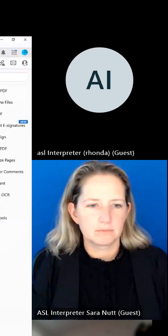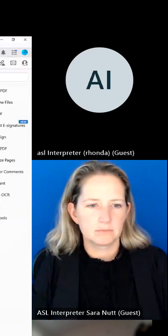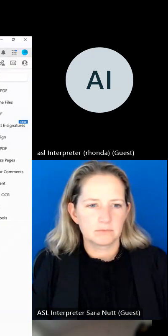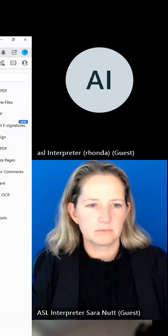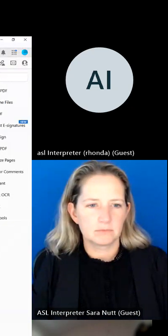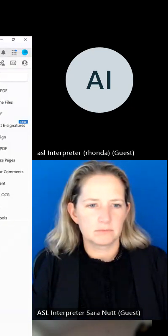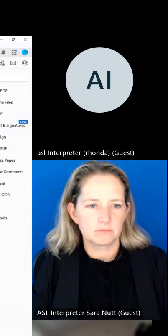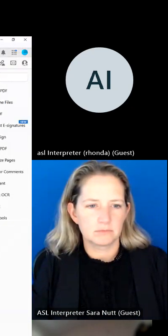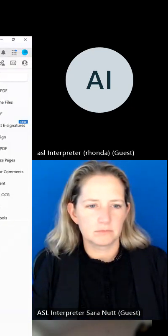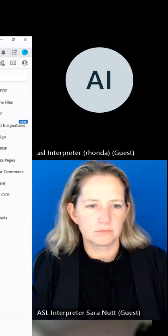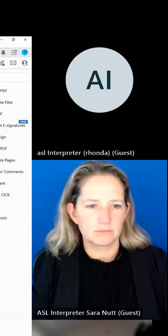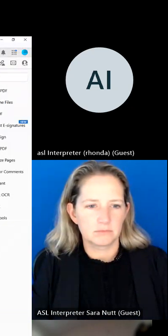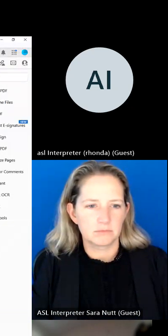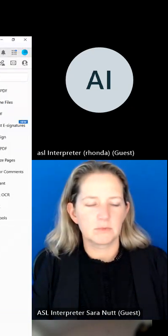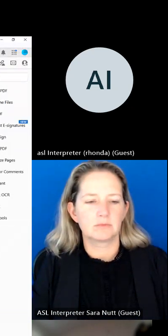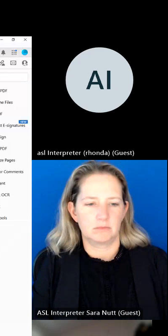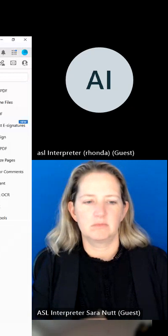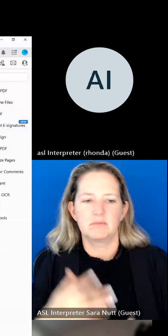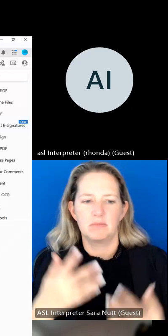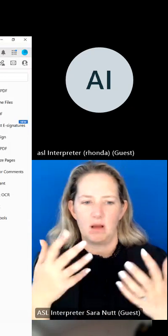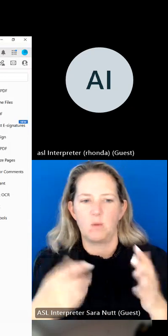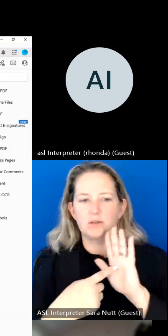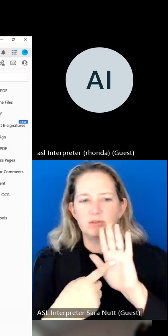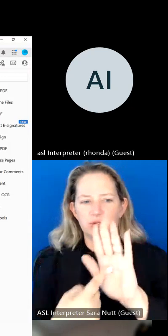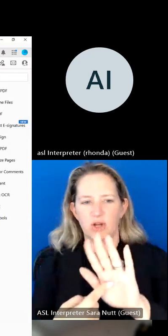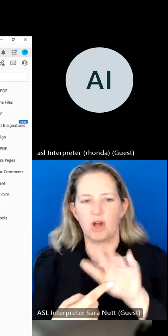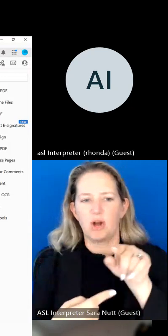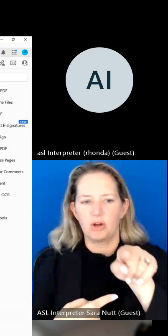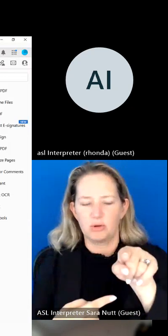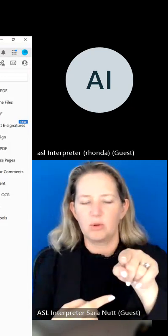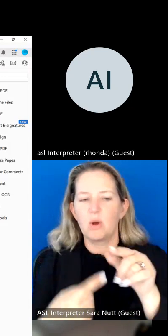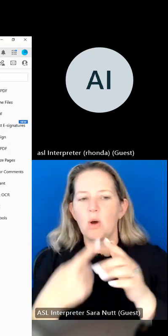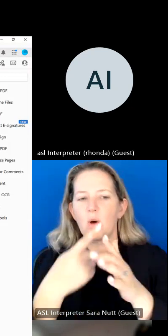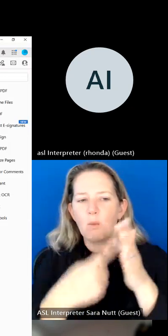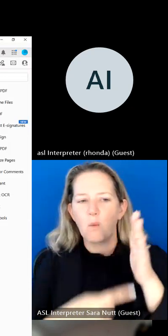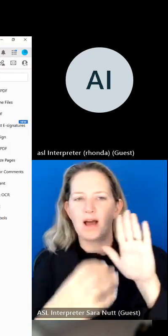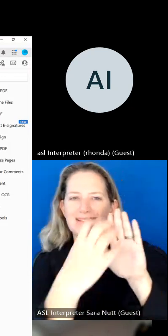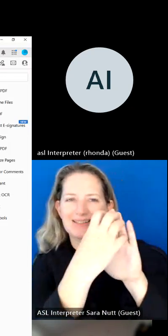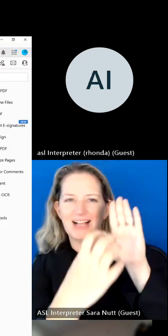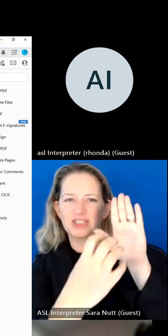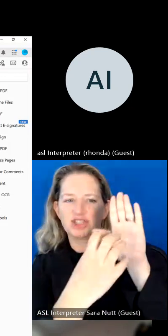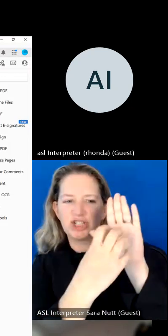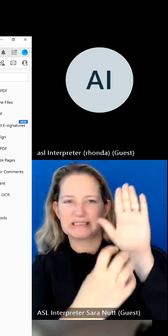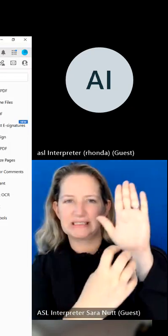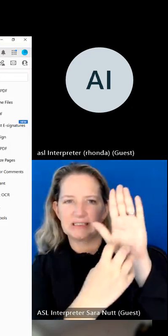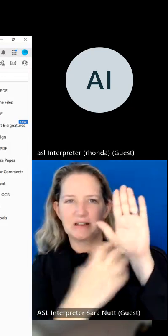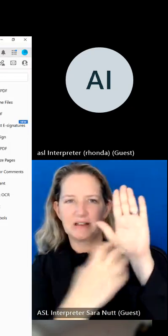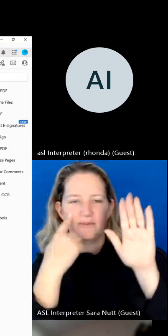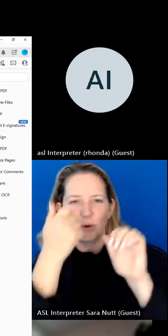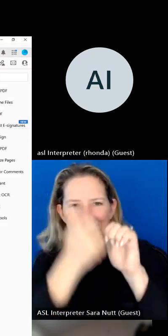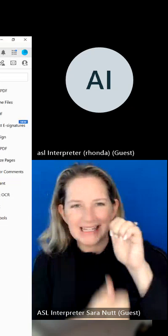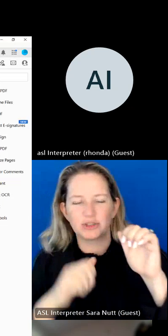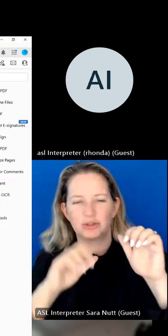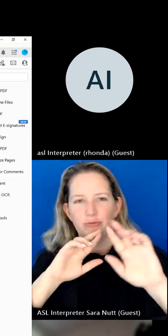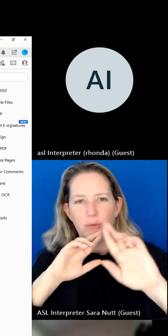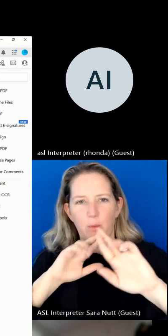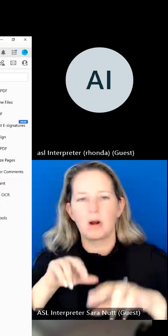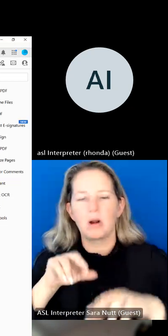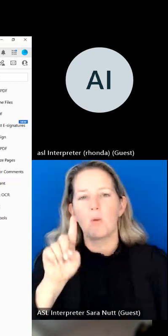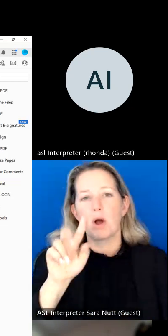that here is the key thing that shows you what sections are used in each report. So the 132 has these. Notice